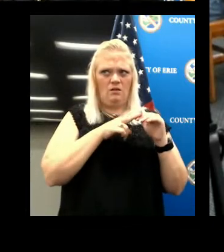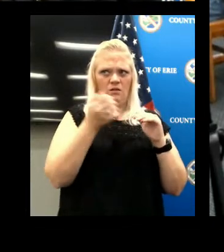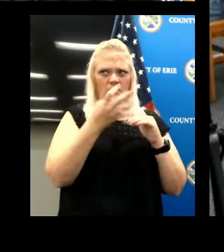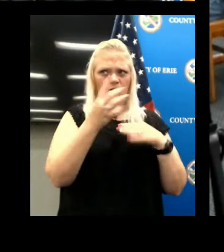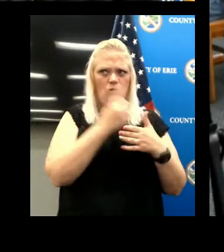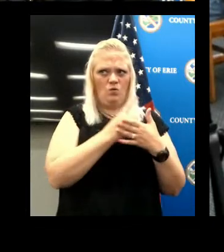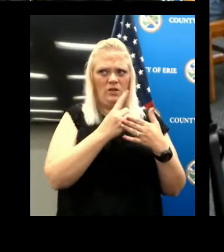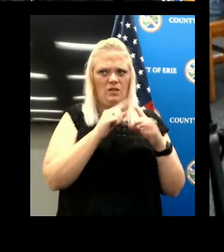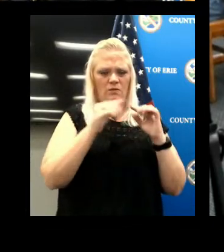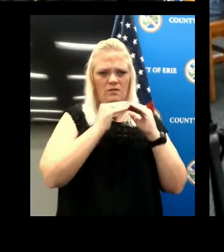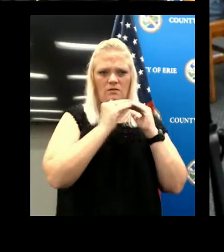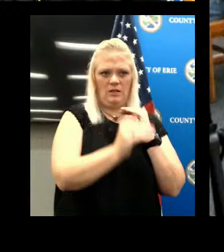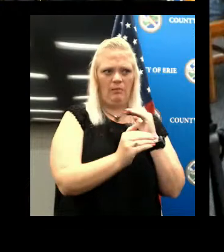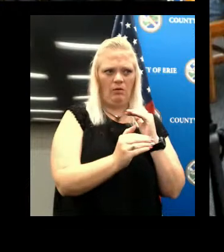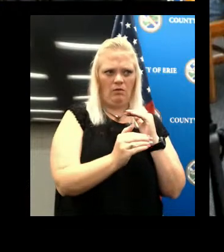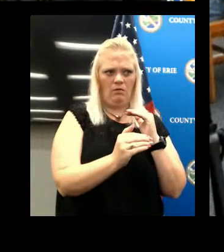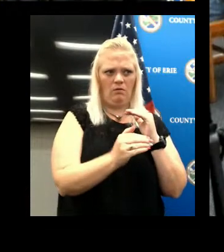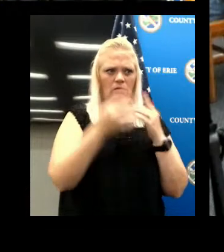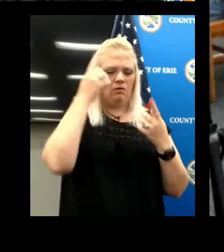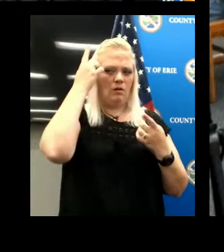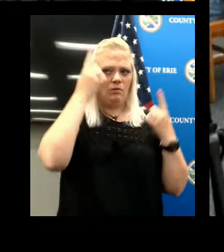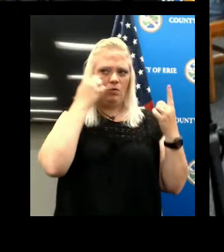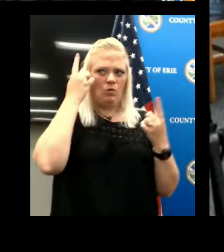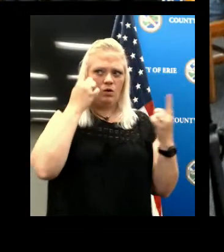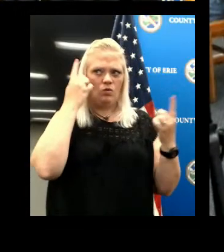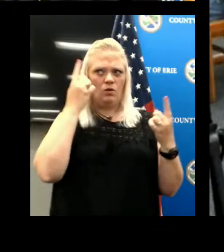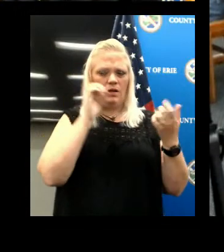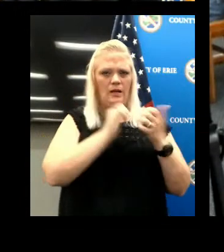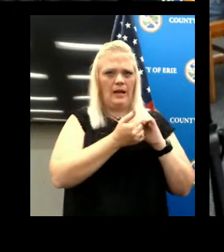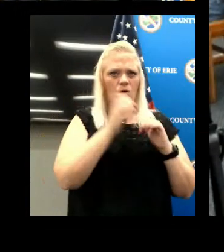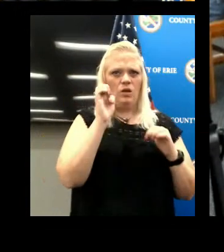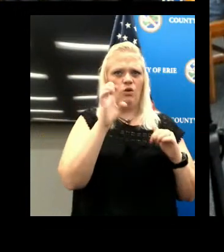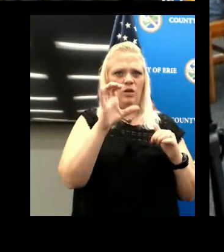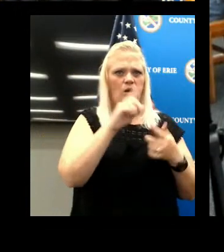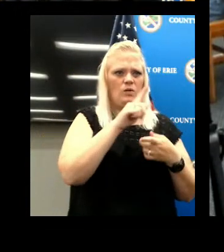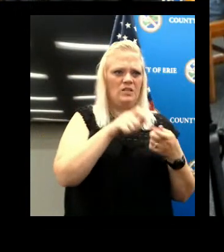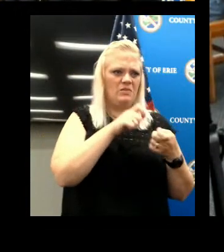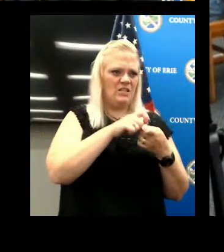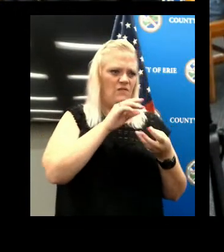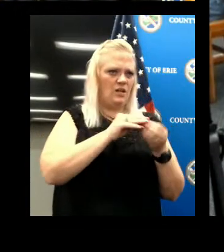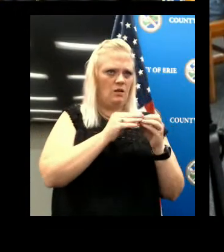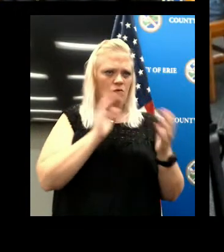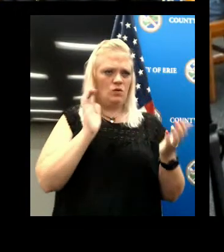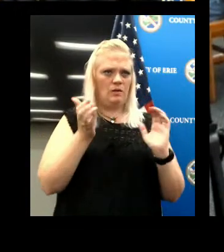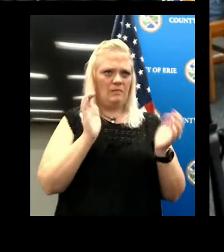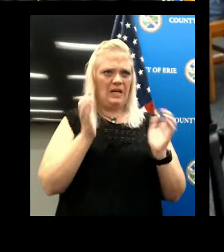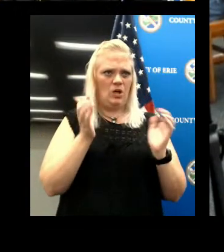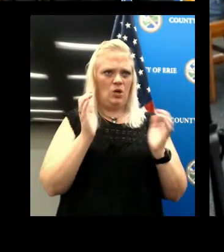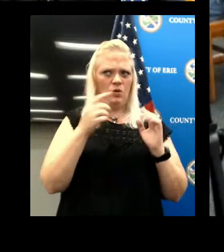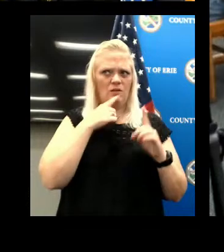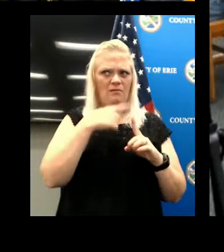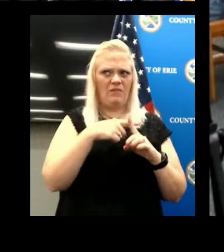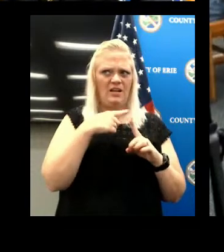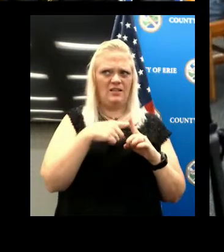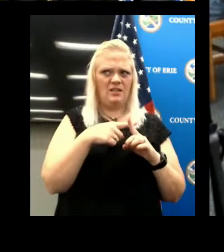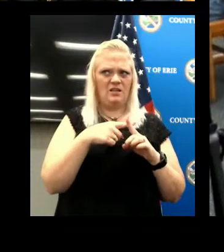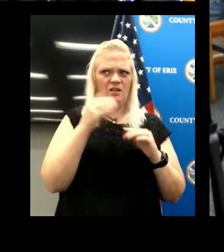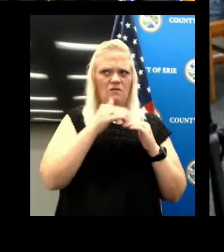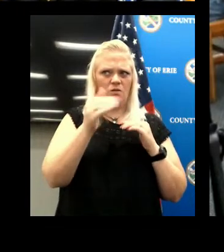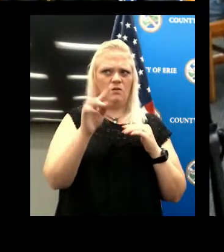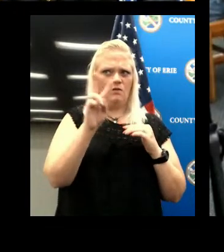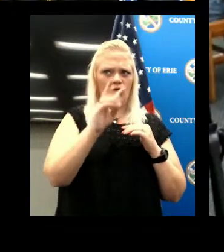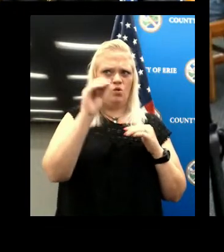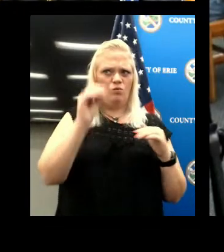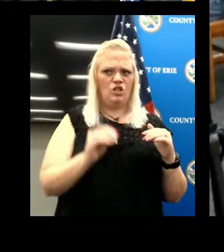but pretty stable. I'm wondering about how Erie County specific numbers compare. I think you had said the positivity rate was over